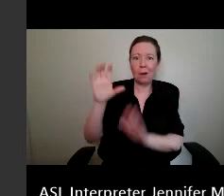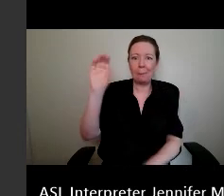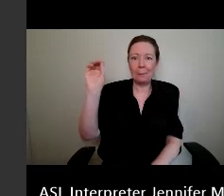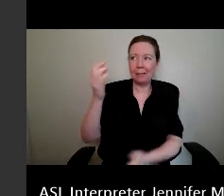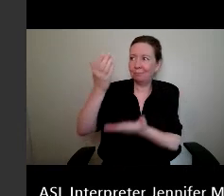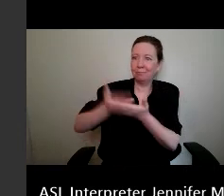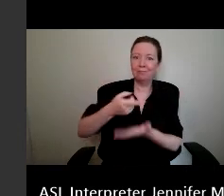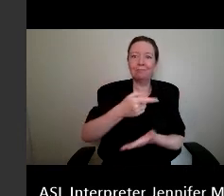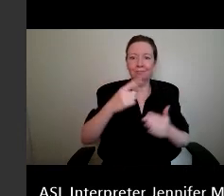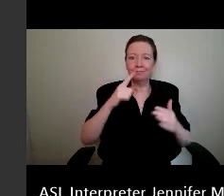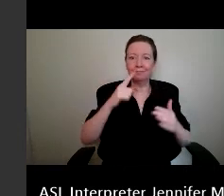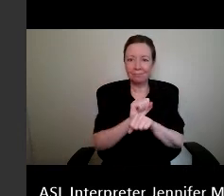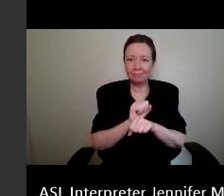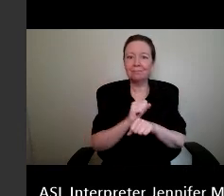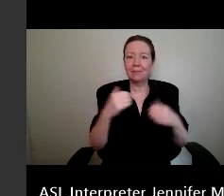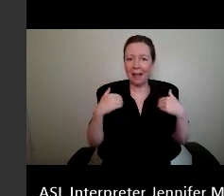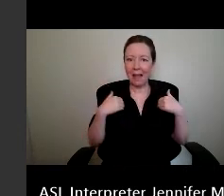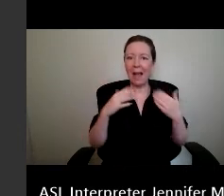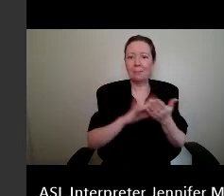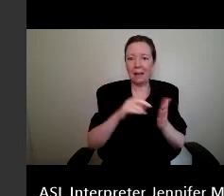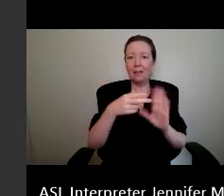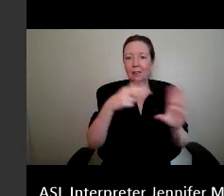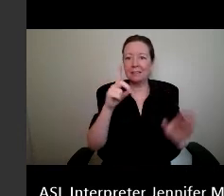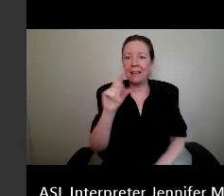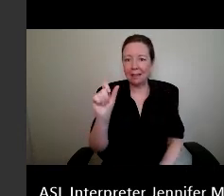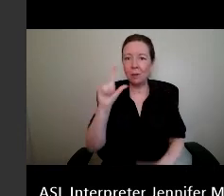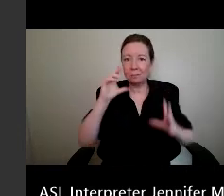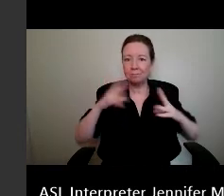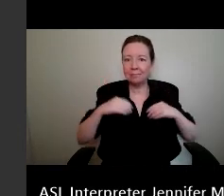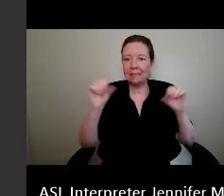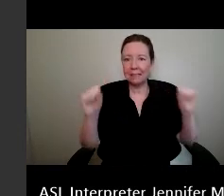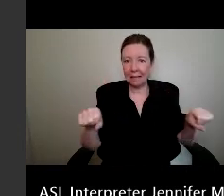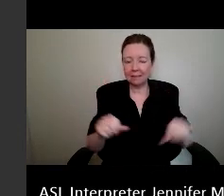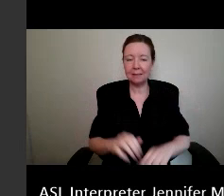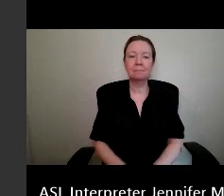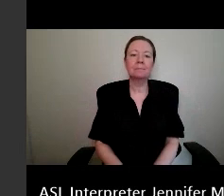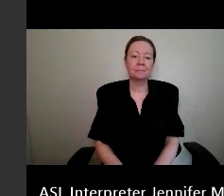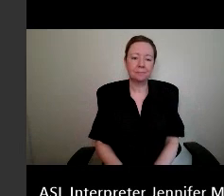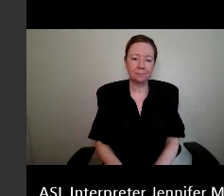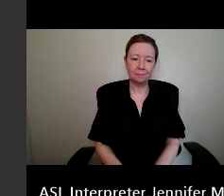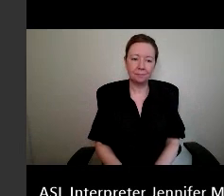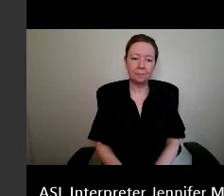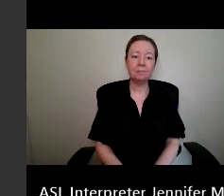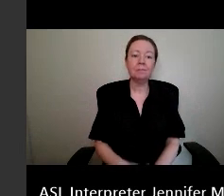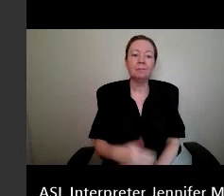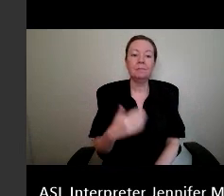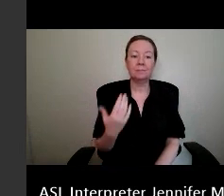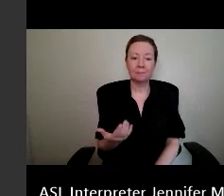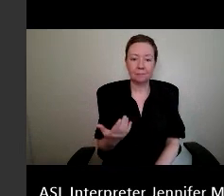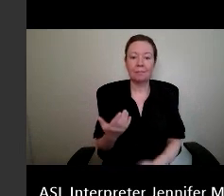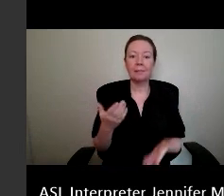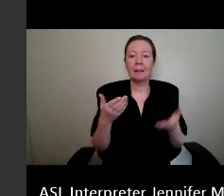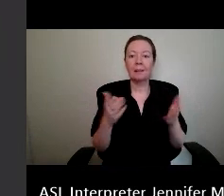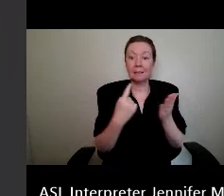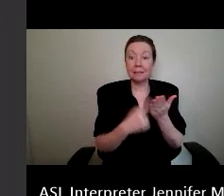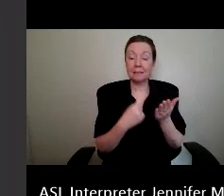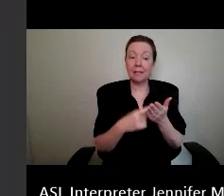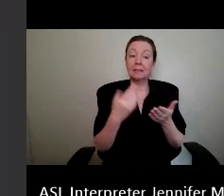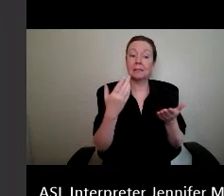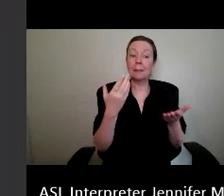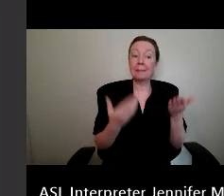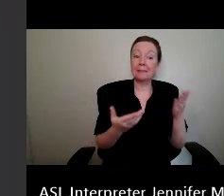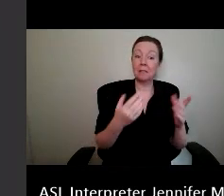does have an actual medical diagnosis of autism to confirm that. So let's discuss some of the